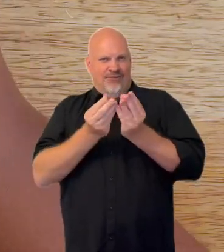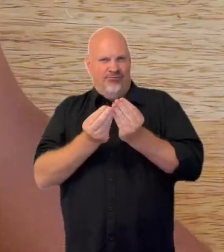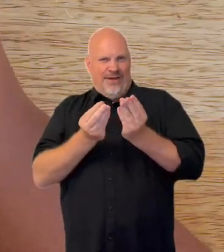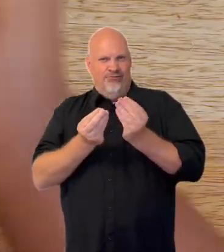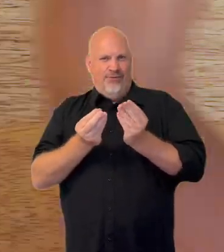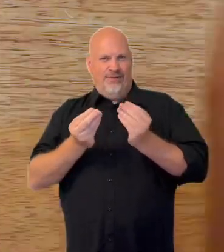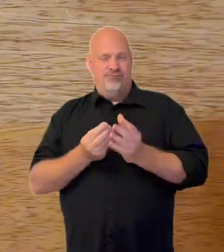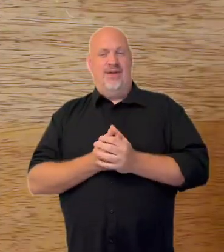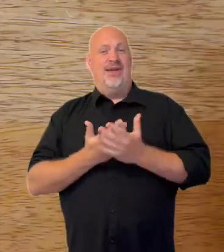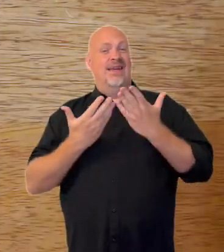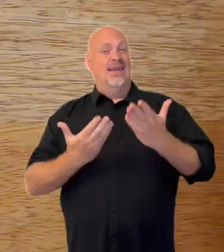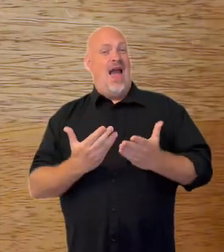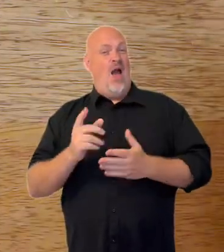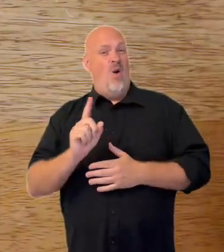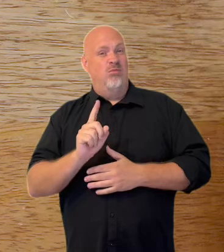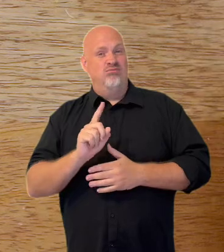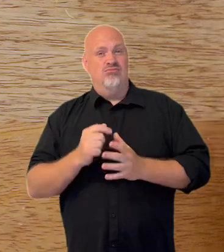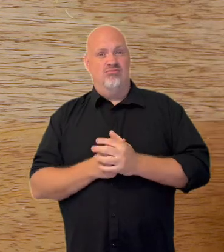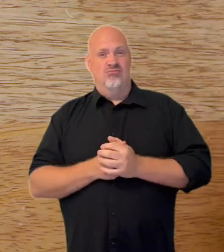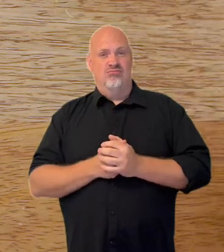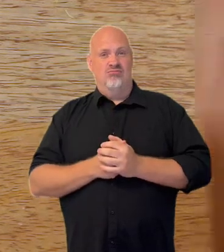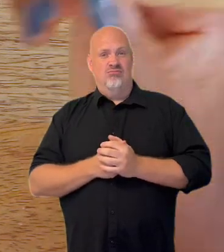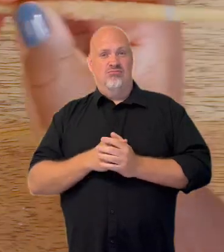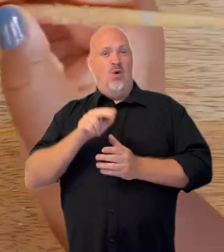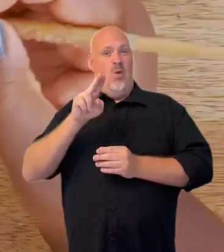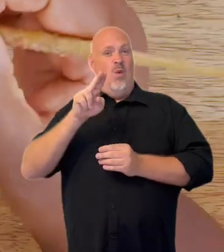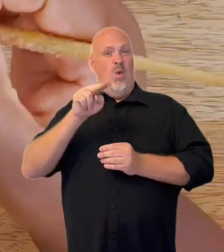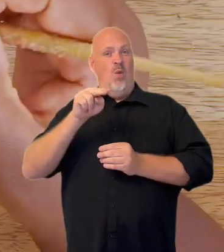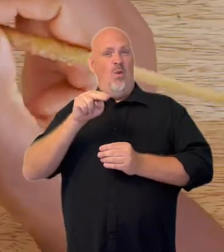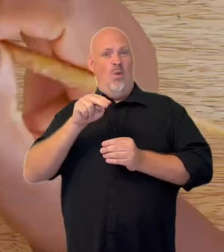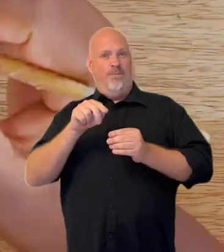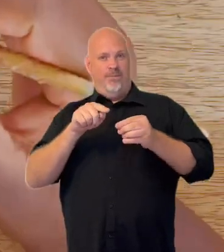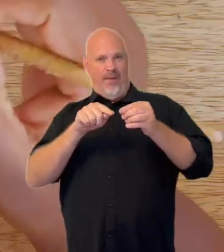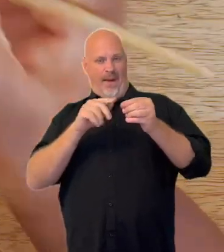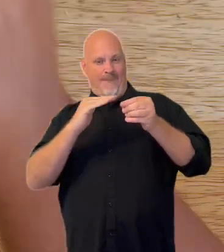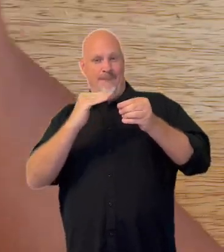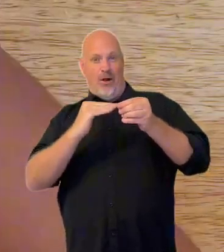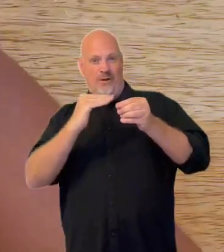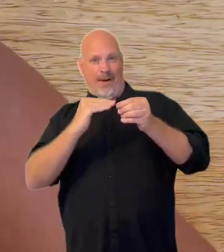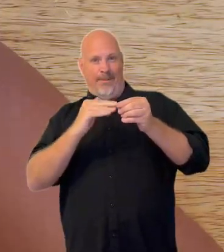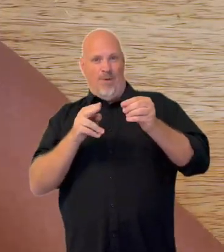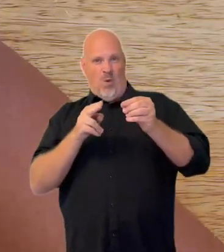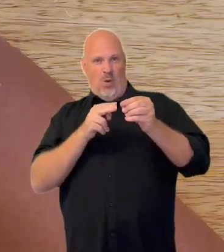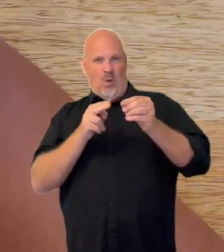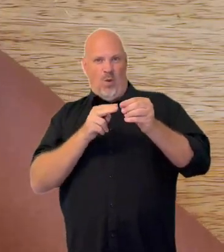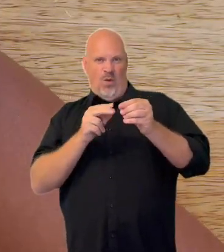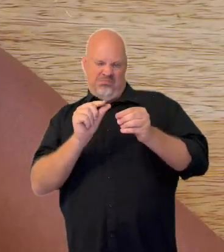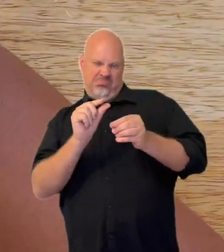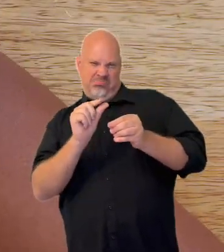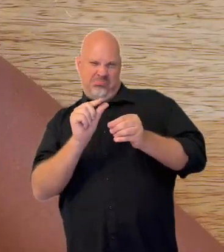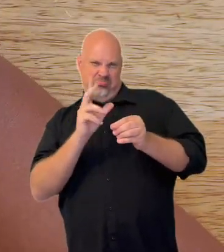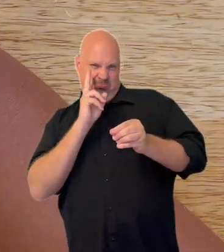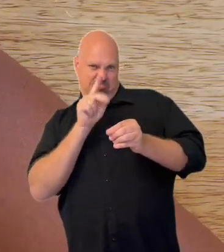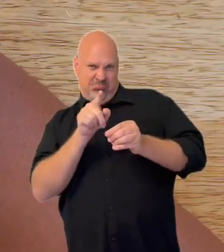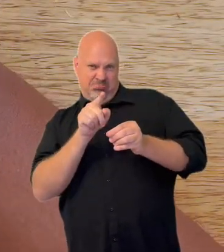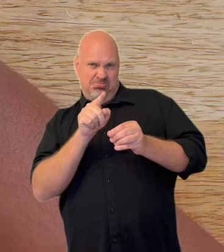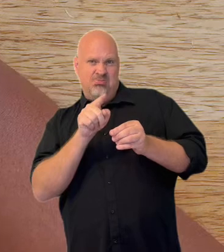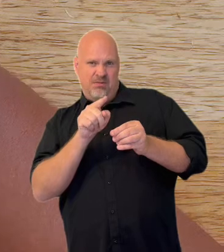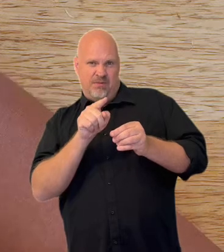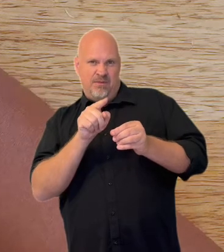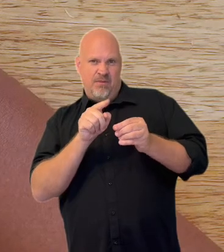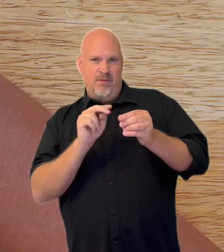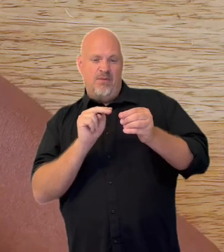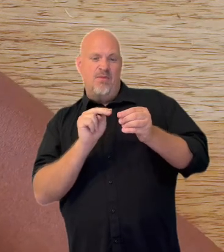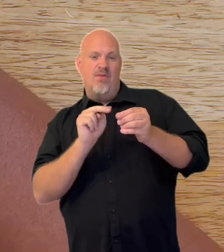around about that amount and that high up, about sort of centimetre high up. And you want to place each of the